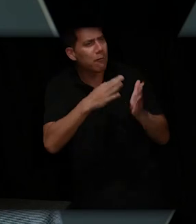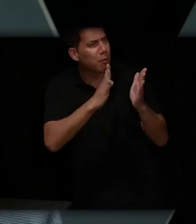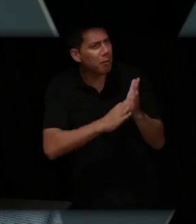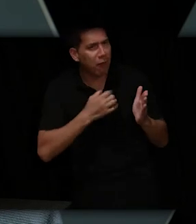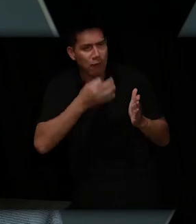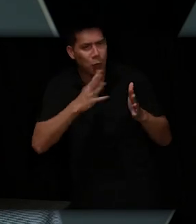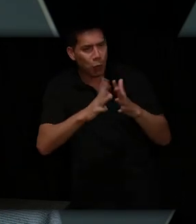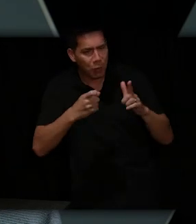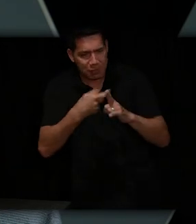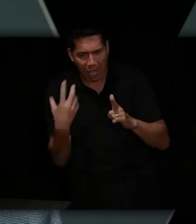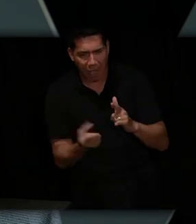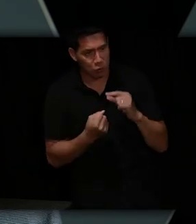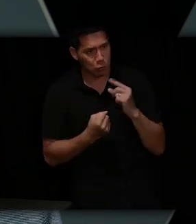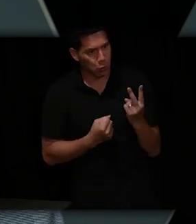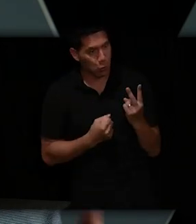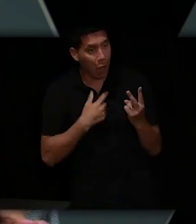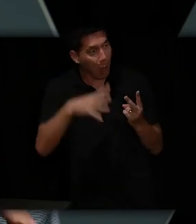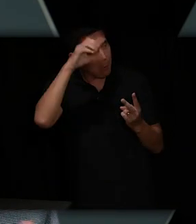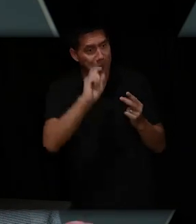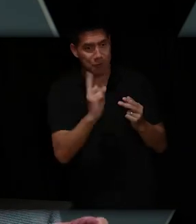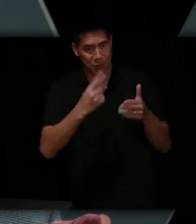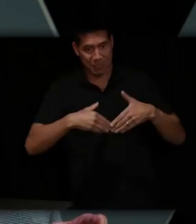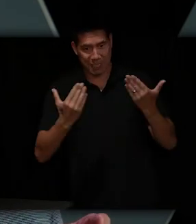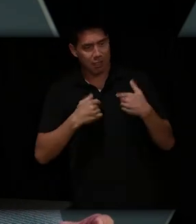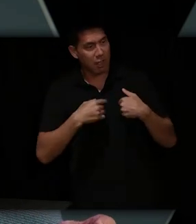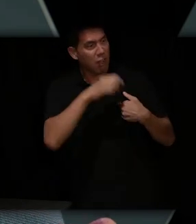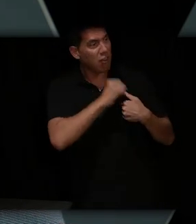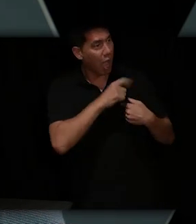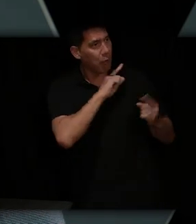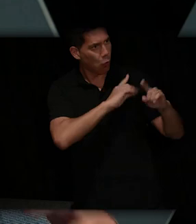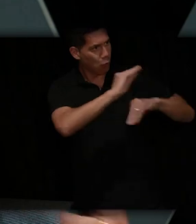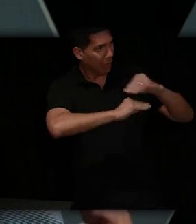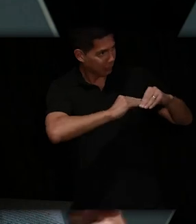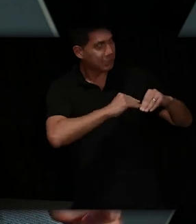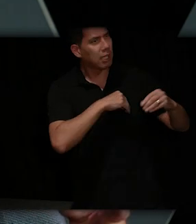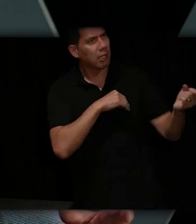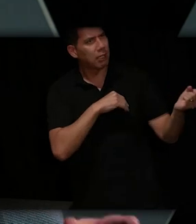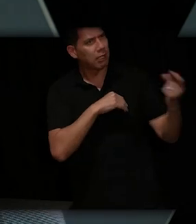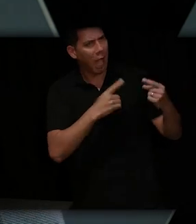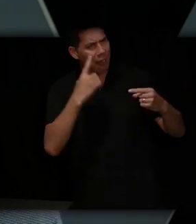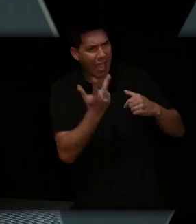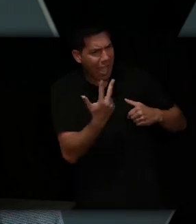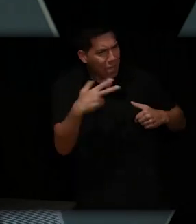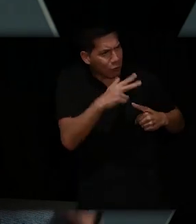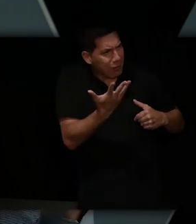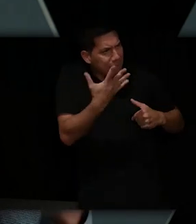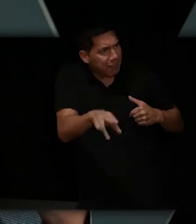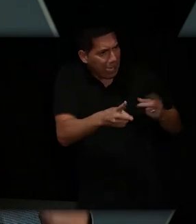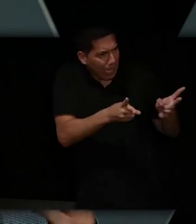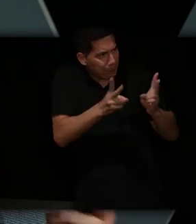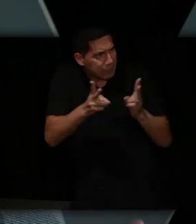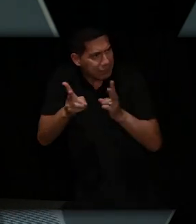we had two. And I'll never forget, on the first day, the guy who I was coming to replace sent, I think, like 850 clips, and I sent